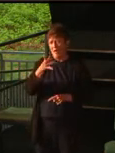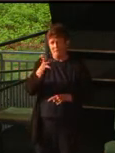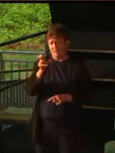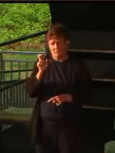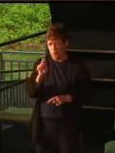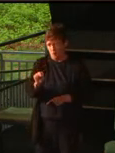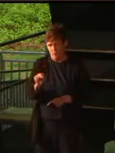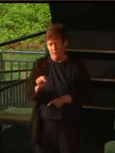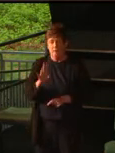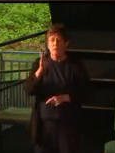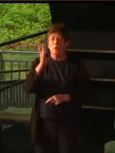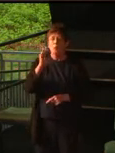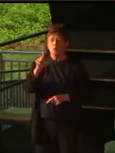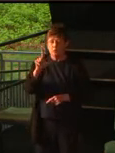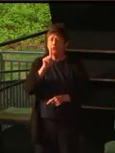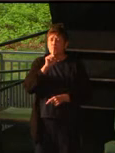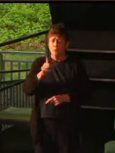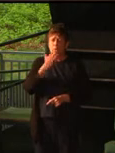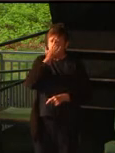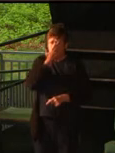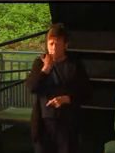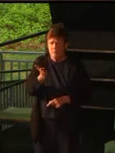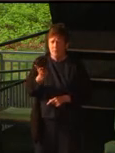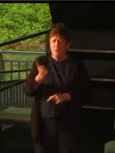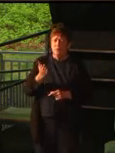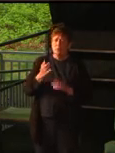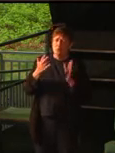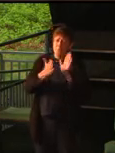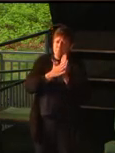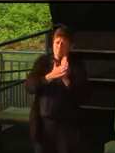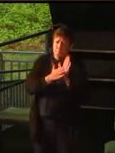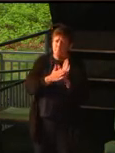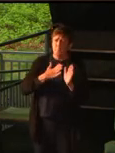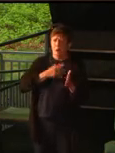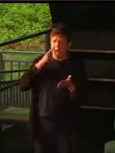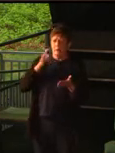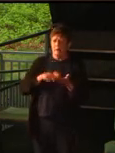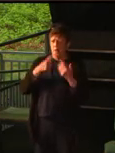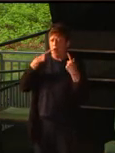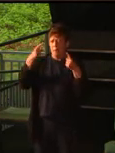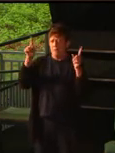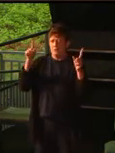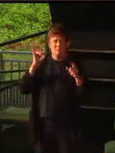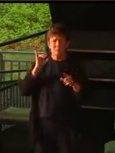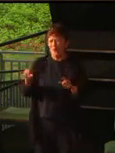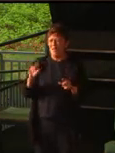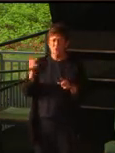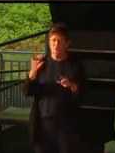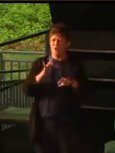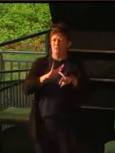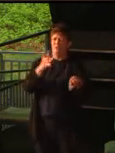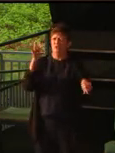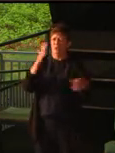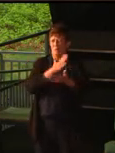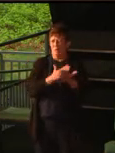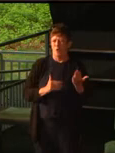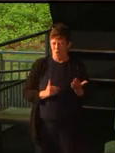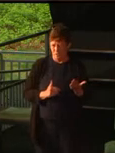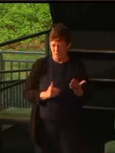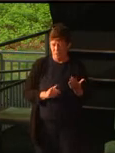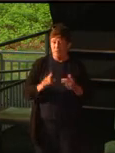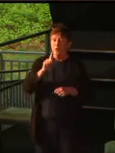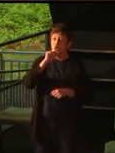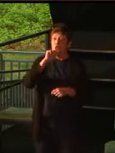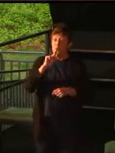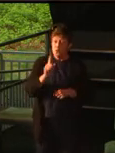been incredibly gracious in highlighting my accomplishments, but that is just the glossy part. The truth of